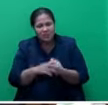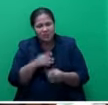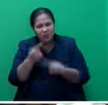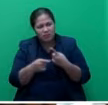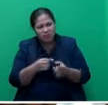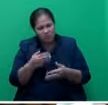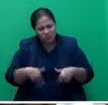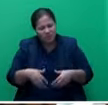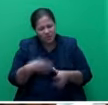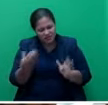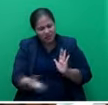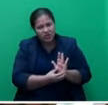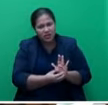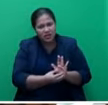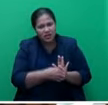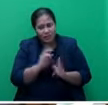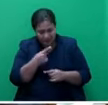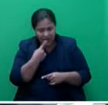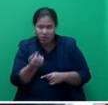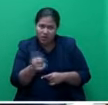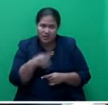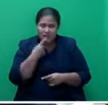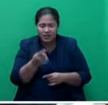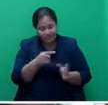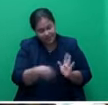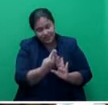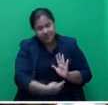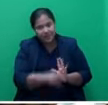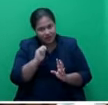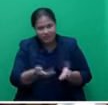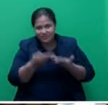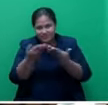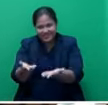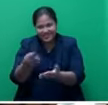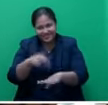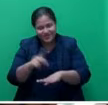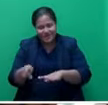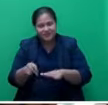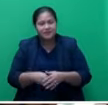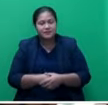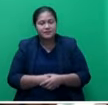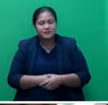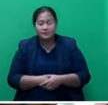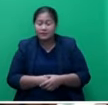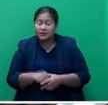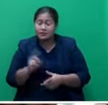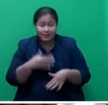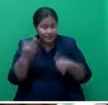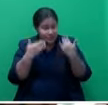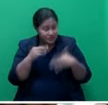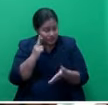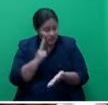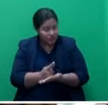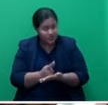these bills will be presented on these acts. Mr. Speaker, sir, the reality of the matter is, Honorable Prasad then